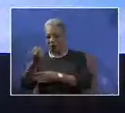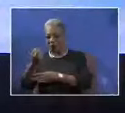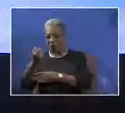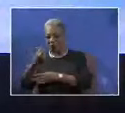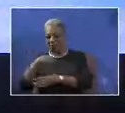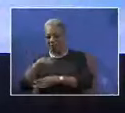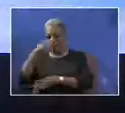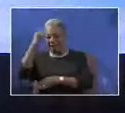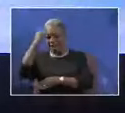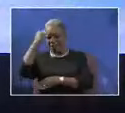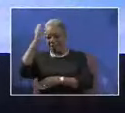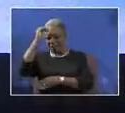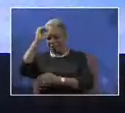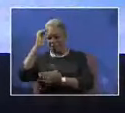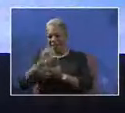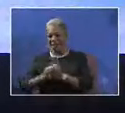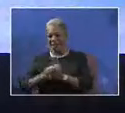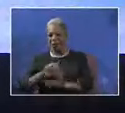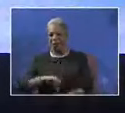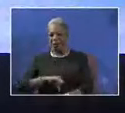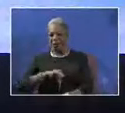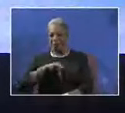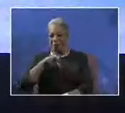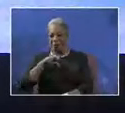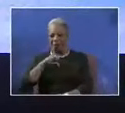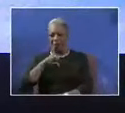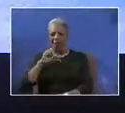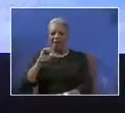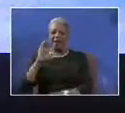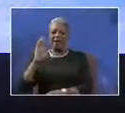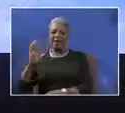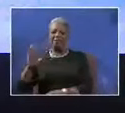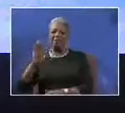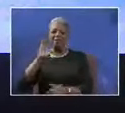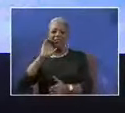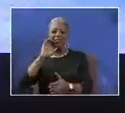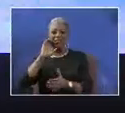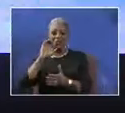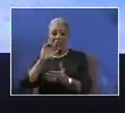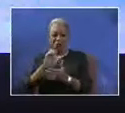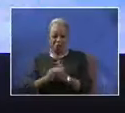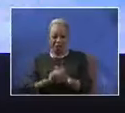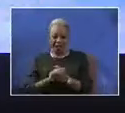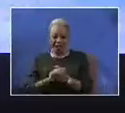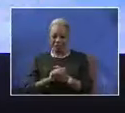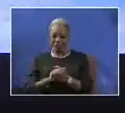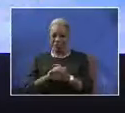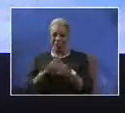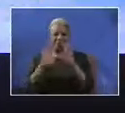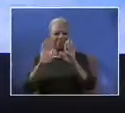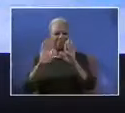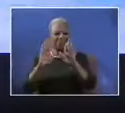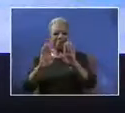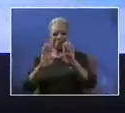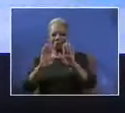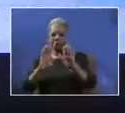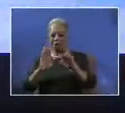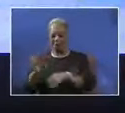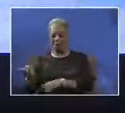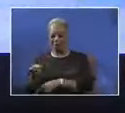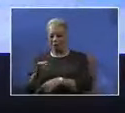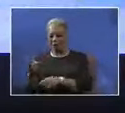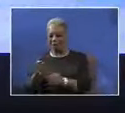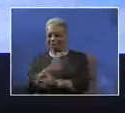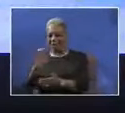proud of his wife. They've been married since Abraham Lincoln was a precinct captain in the state of Kentucky. That's how long they've been married and committed to